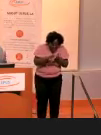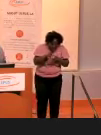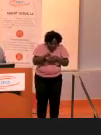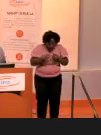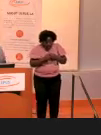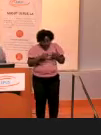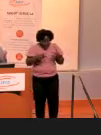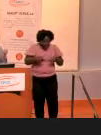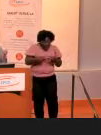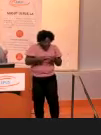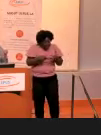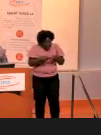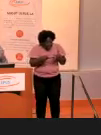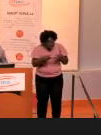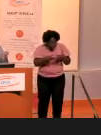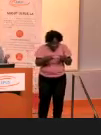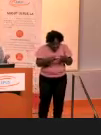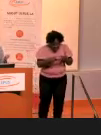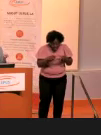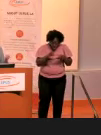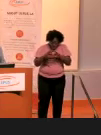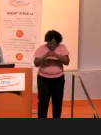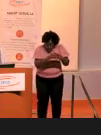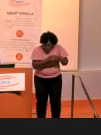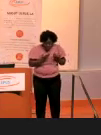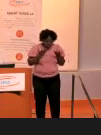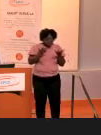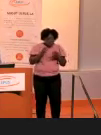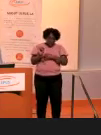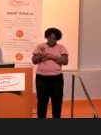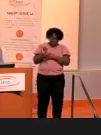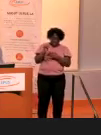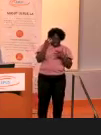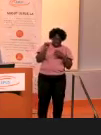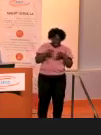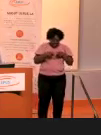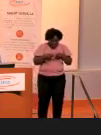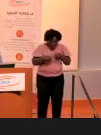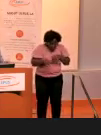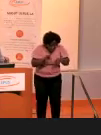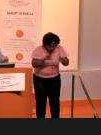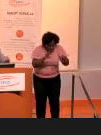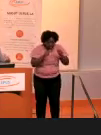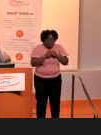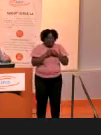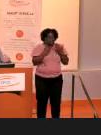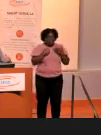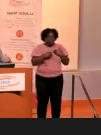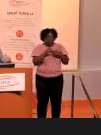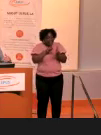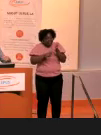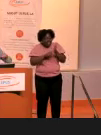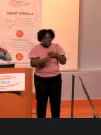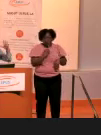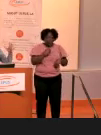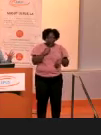vaginal cells there, or infections can give these type of findings. So you have to look at the red cells and white cells